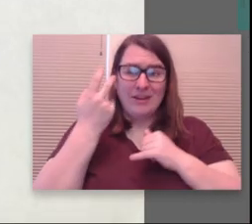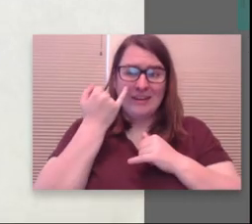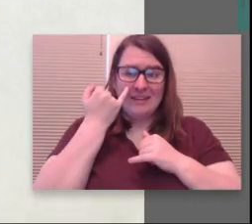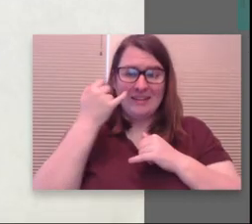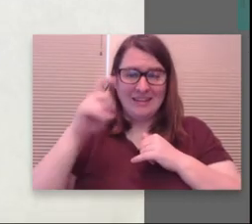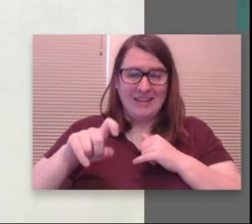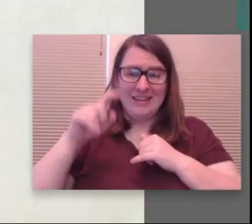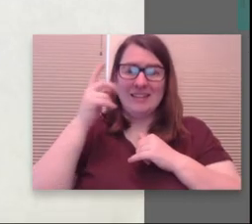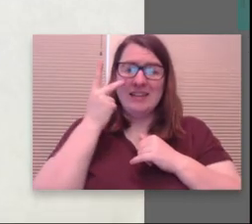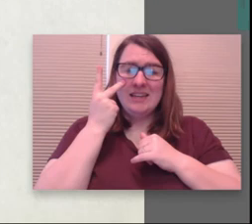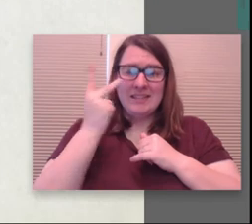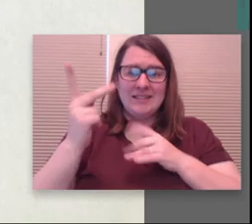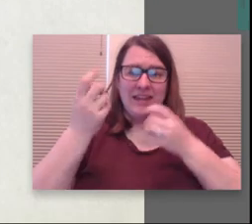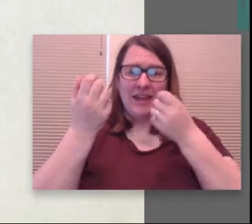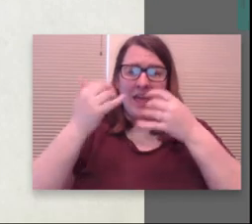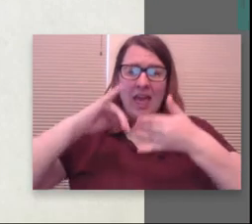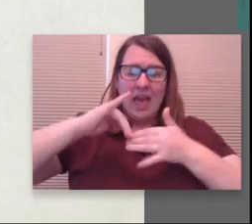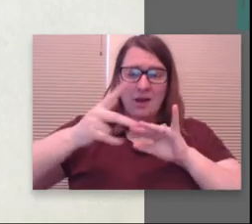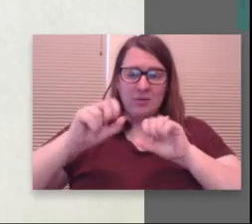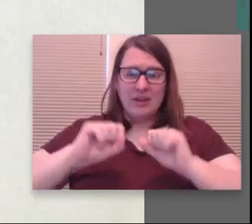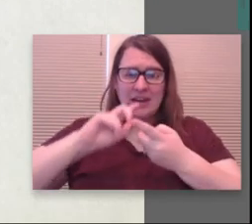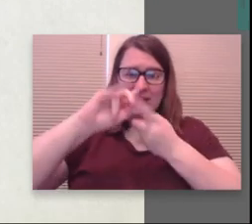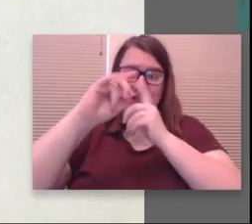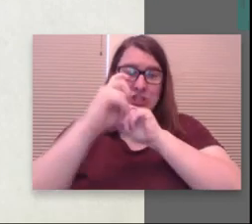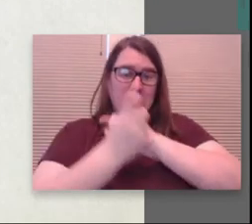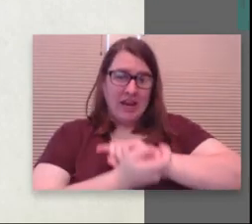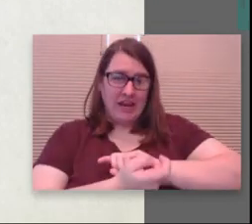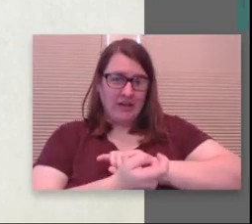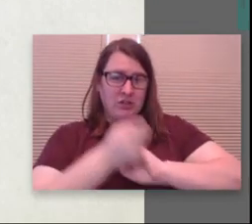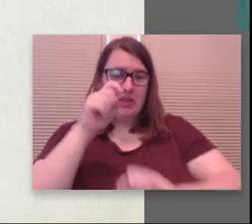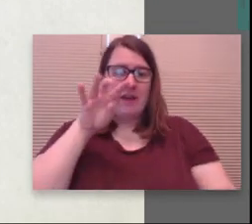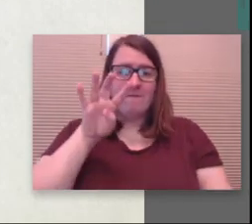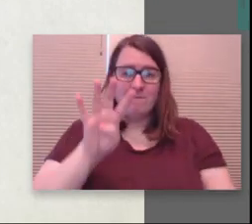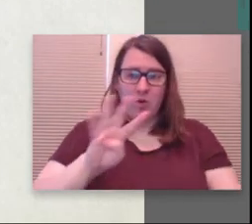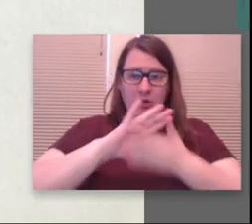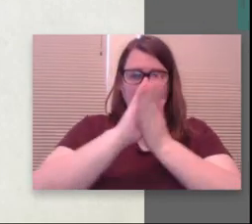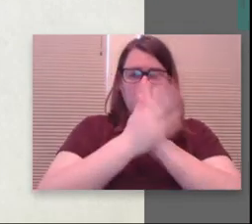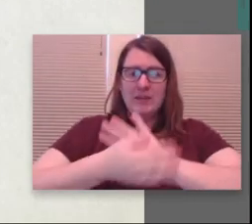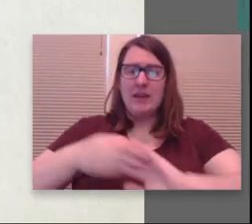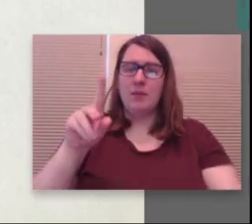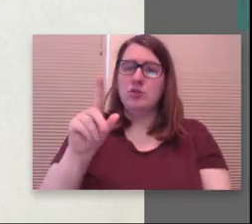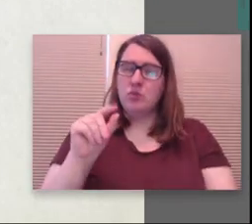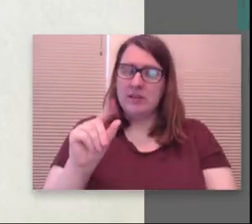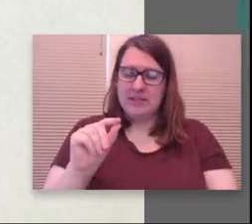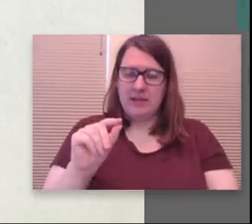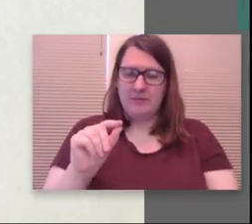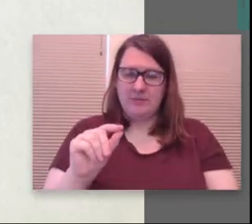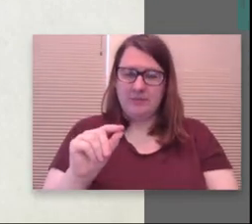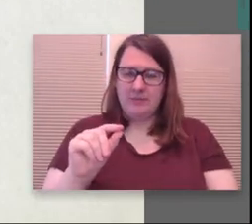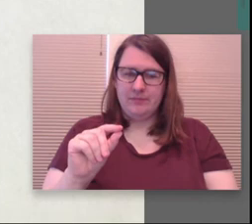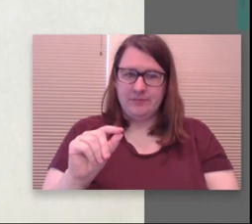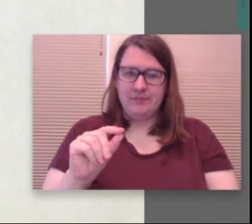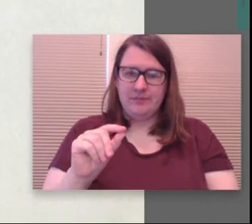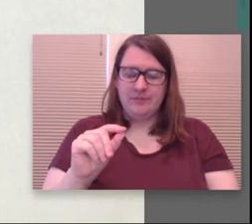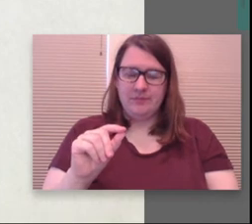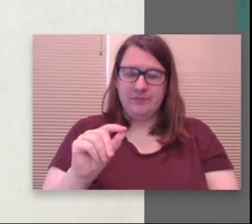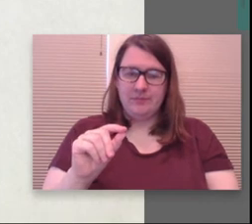Now I need to see how can I change that 4 to become 20?